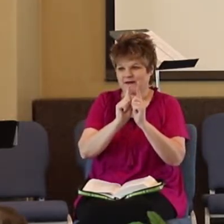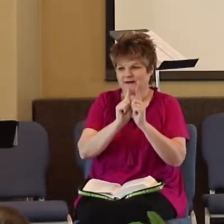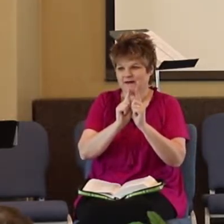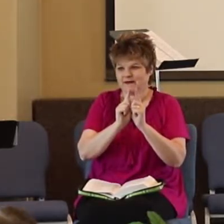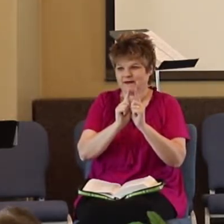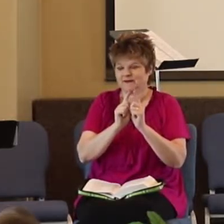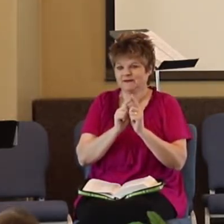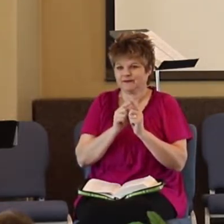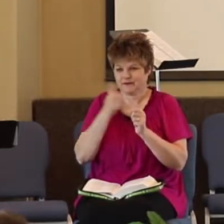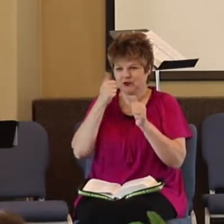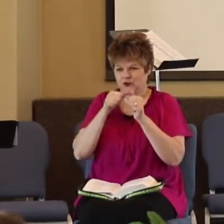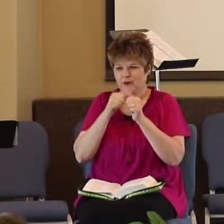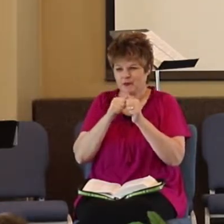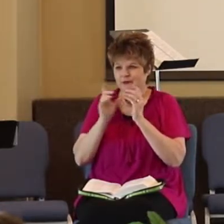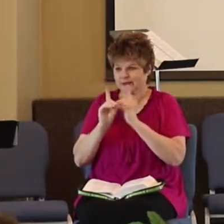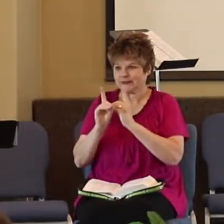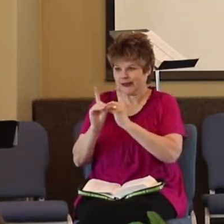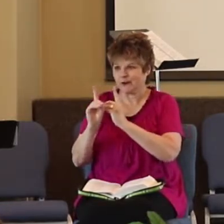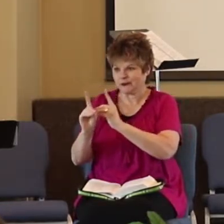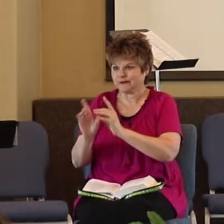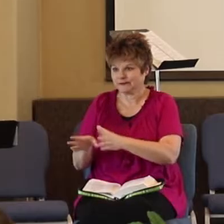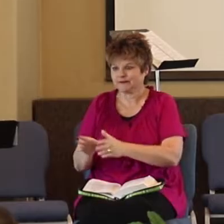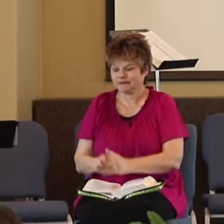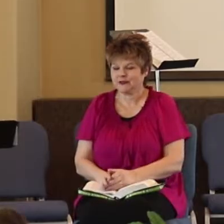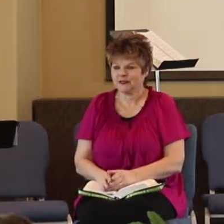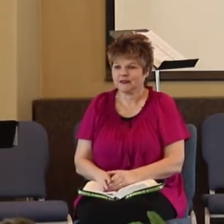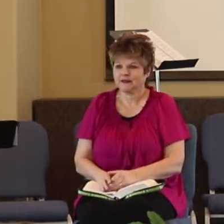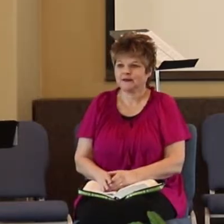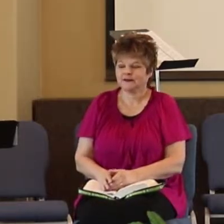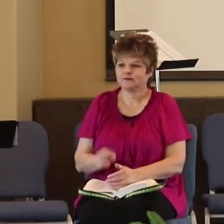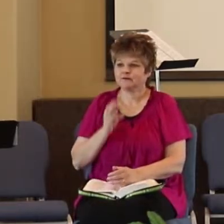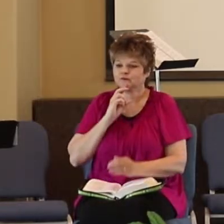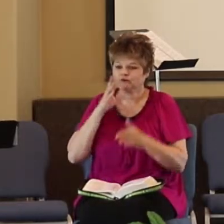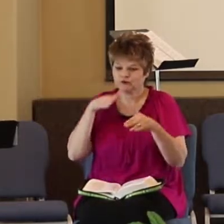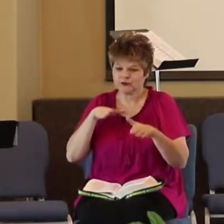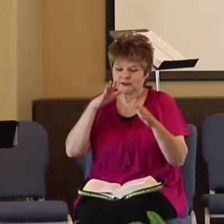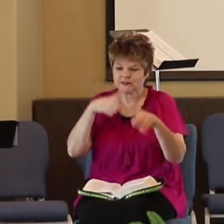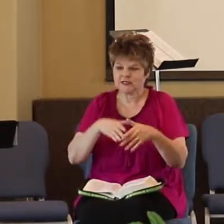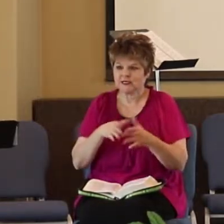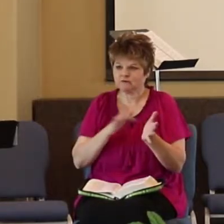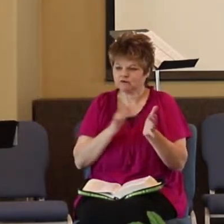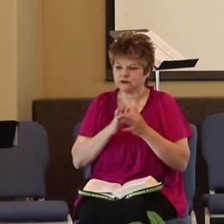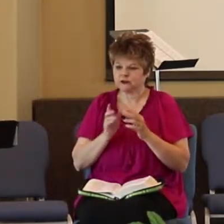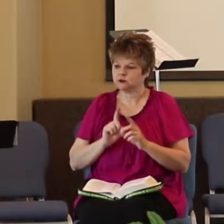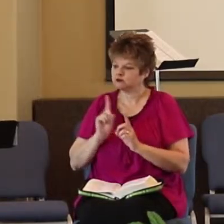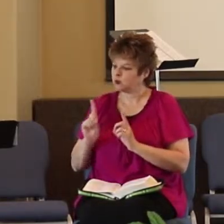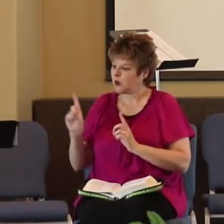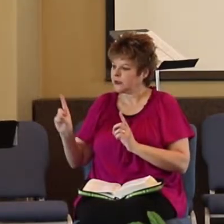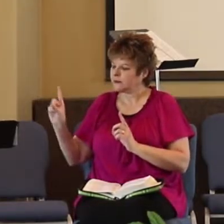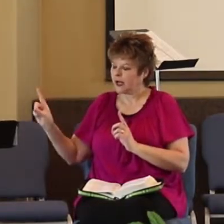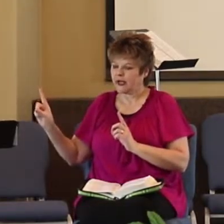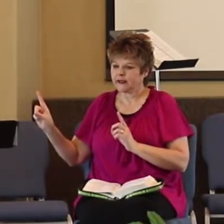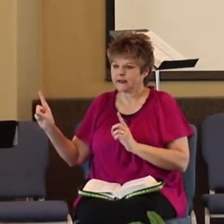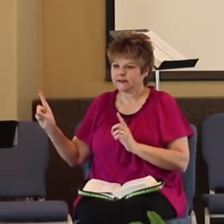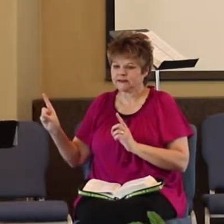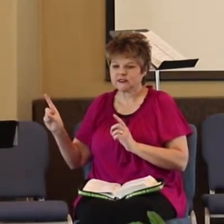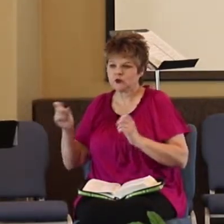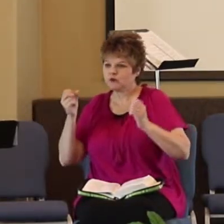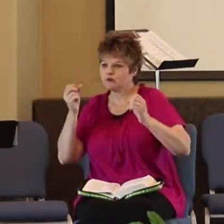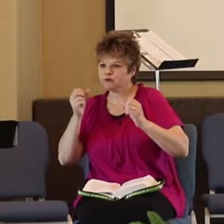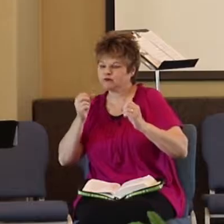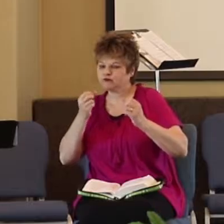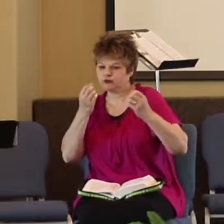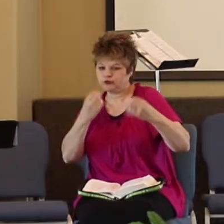Walk with me. You remember the disciples? Sea of Galilee, and Jesus is walking by, and he says, okay, now, drop your